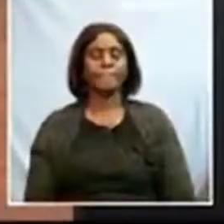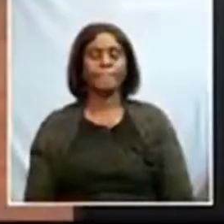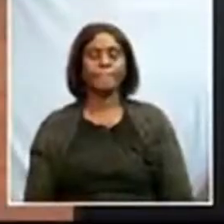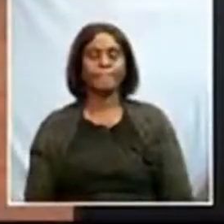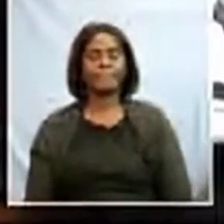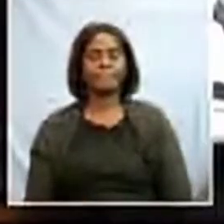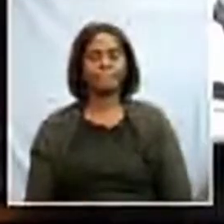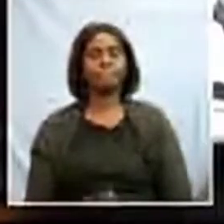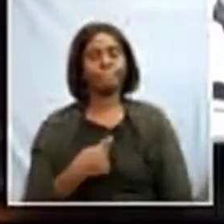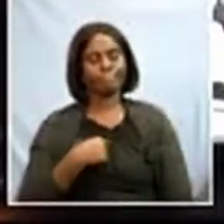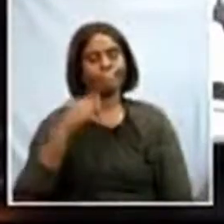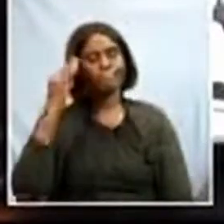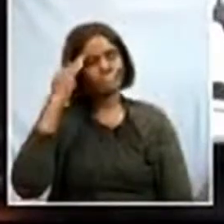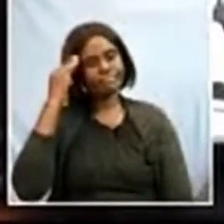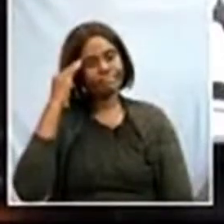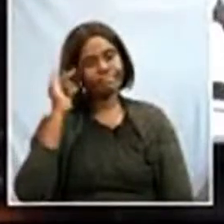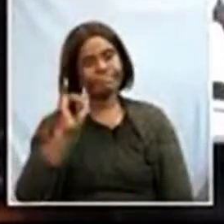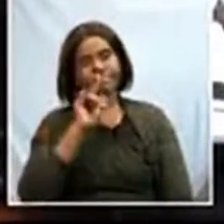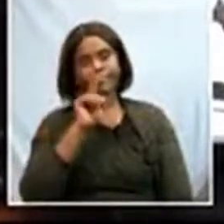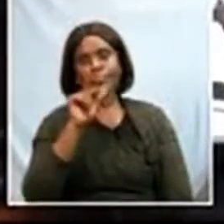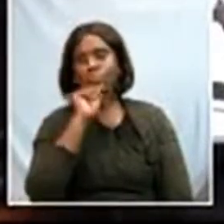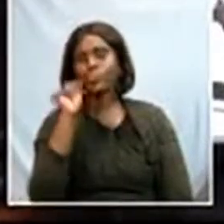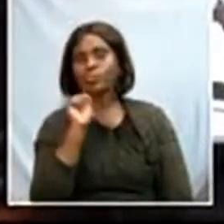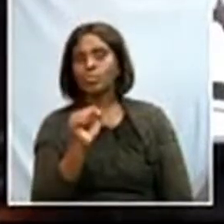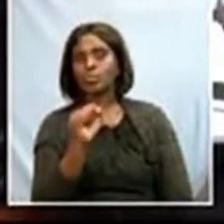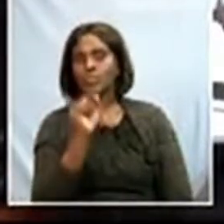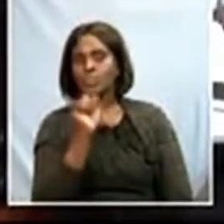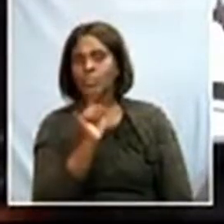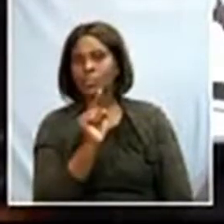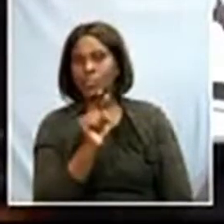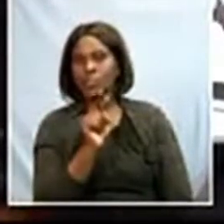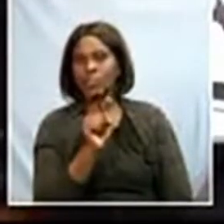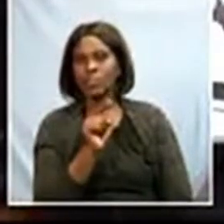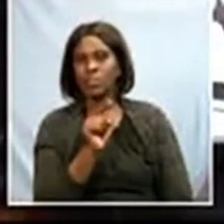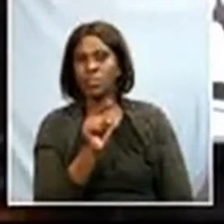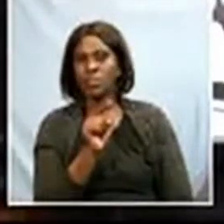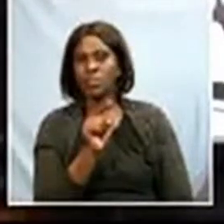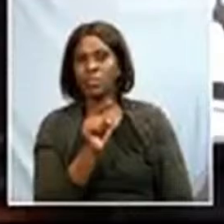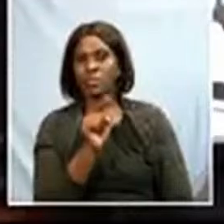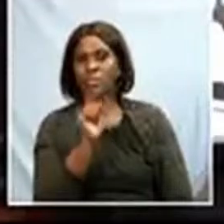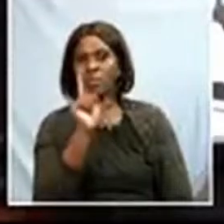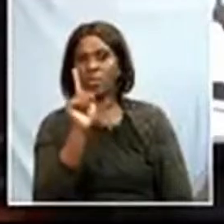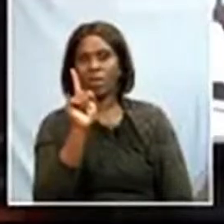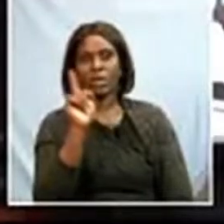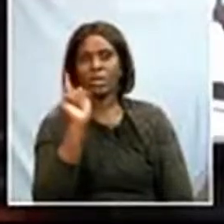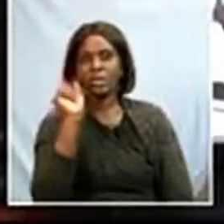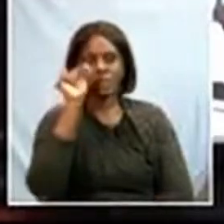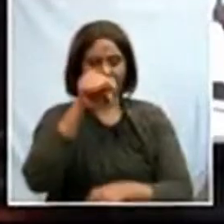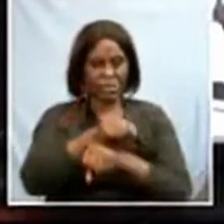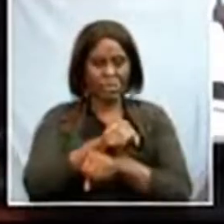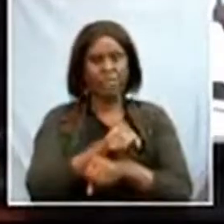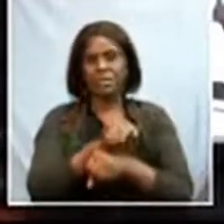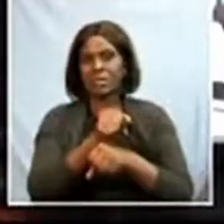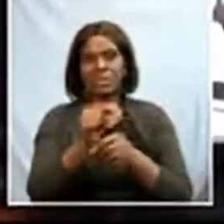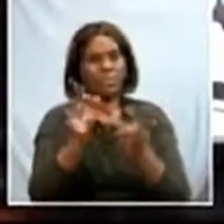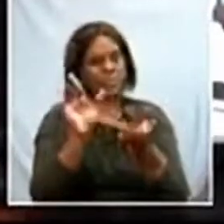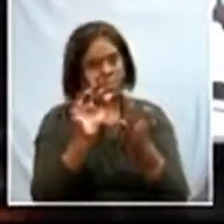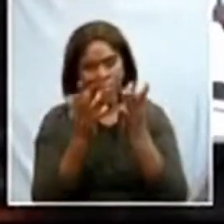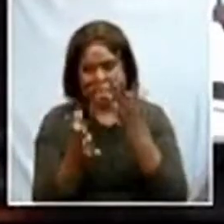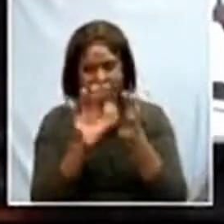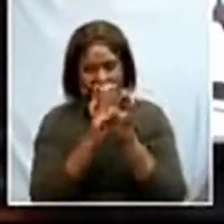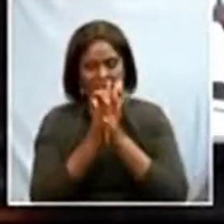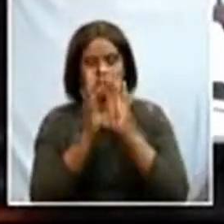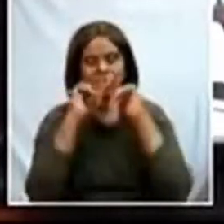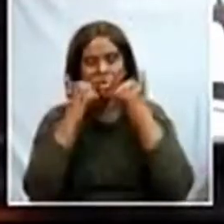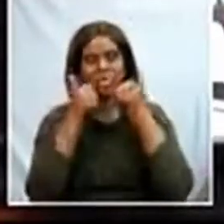I know that the old saying goes as once bitten, twice shy. So you want